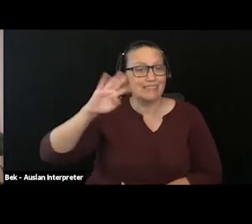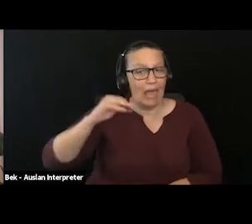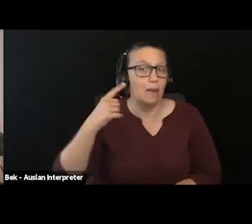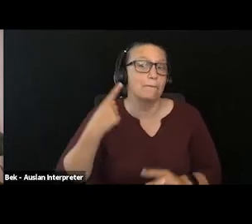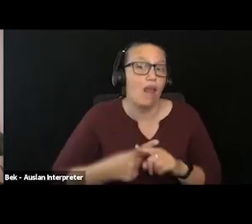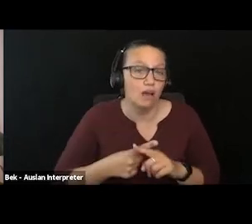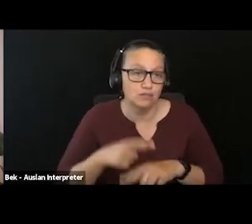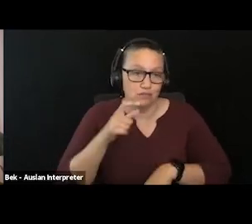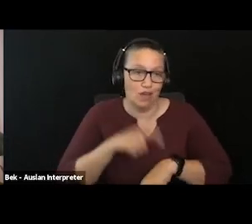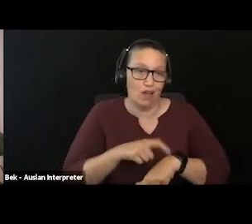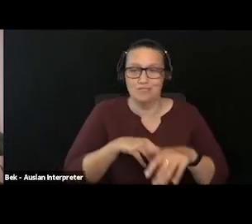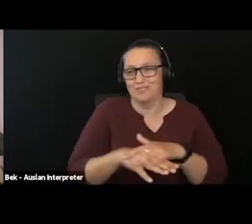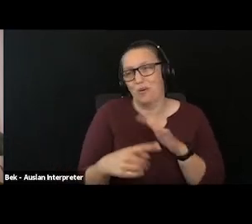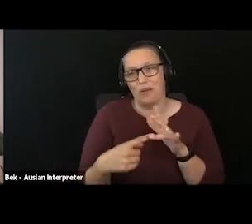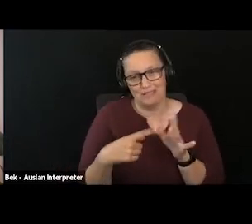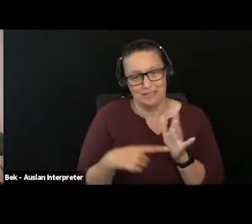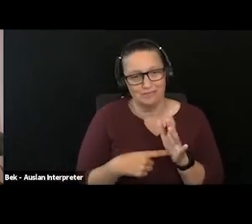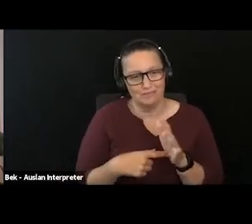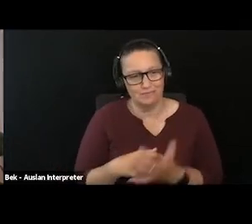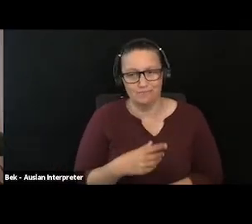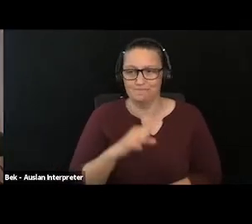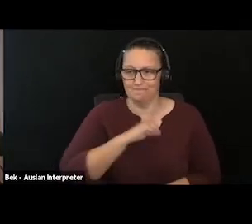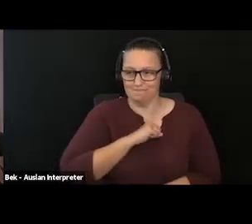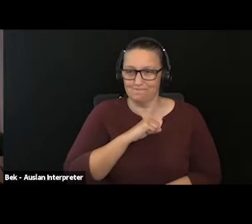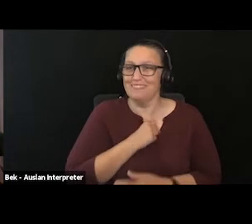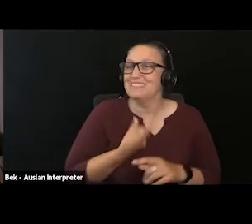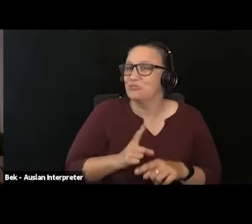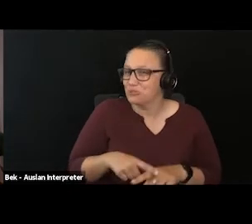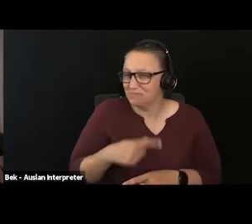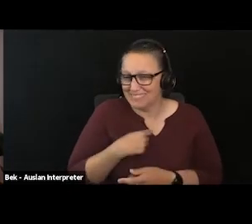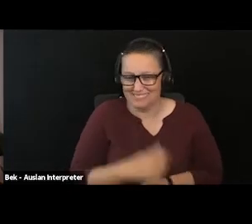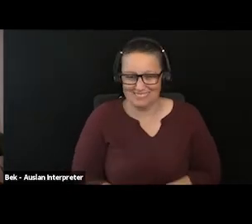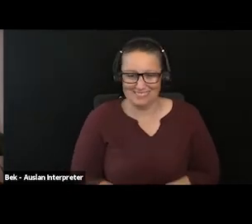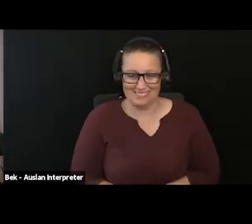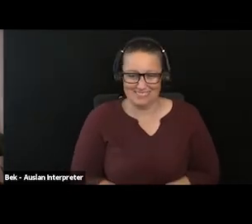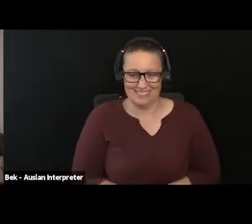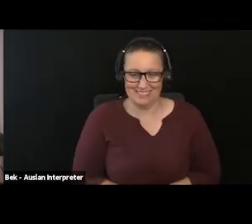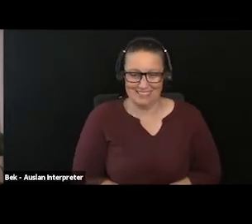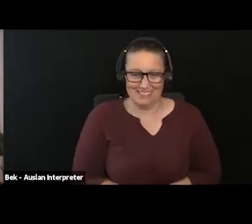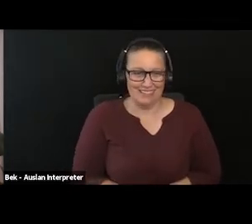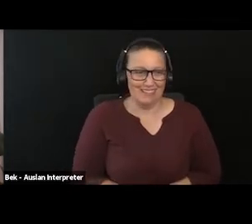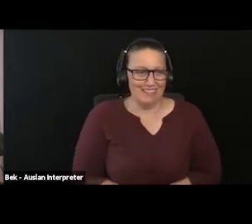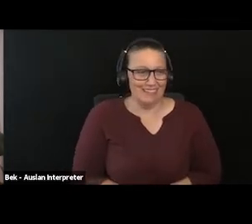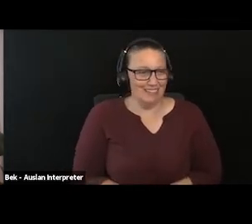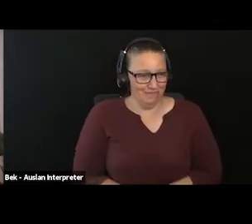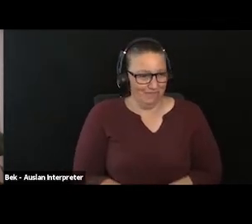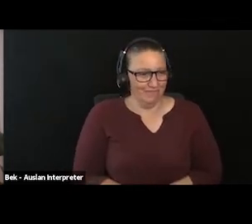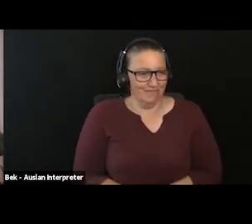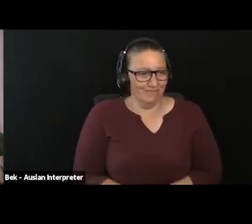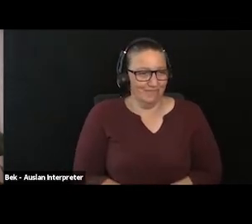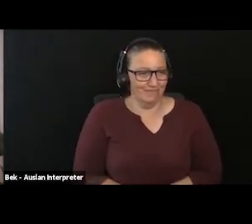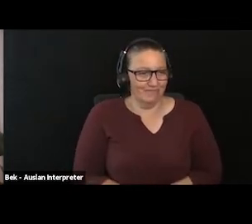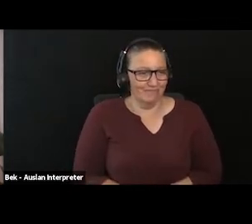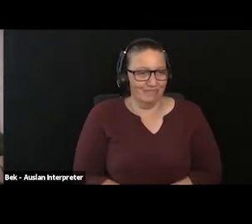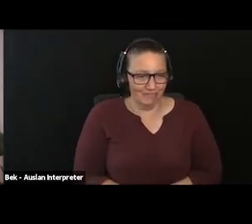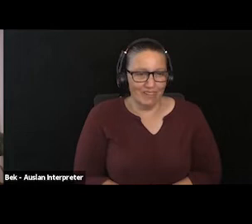times. And on the bottom here, excuse me, is the amount of time that you